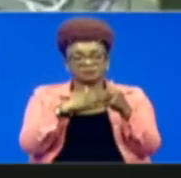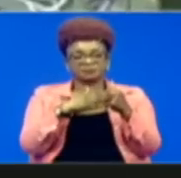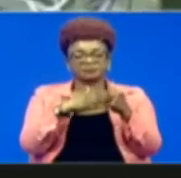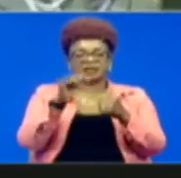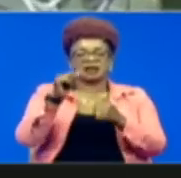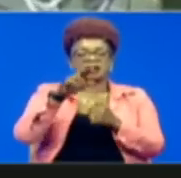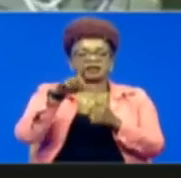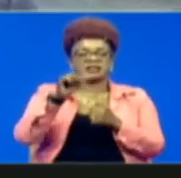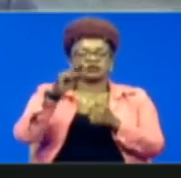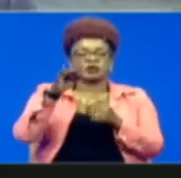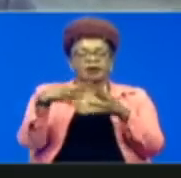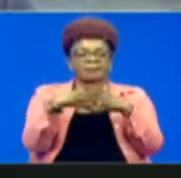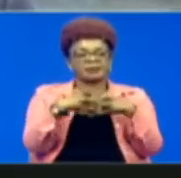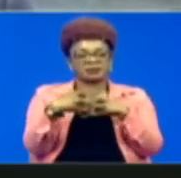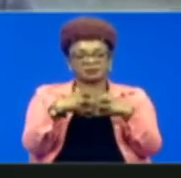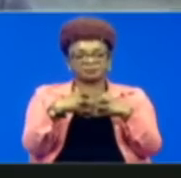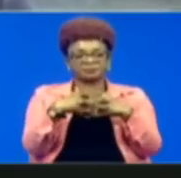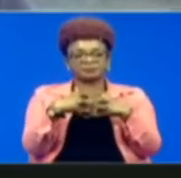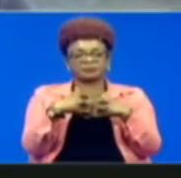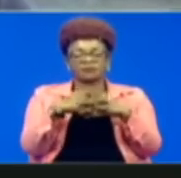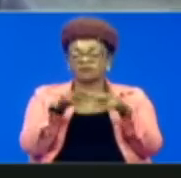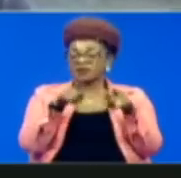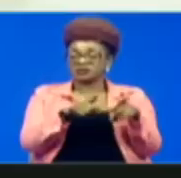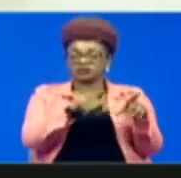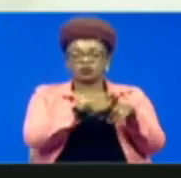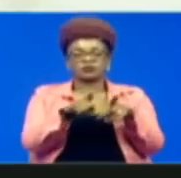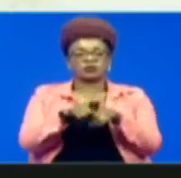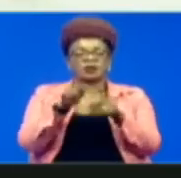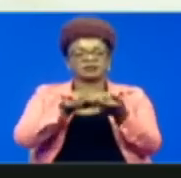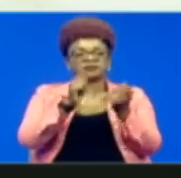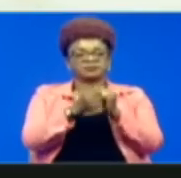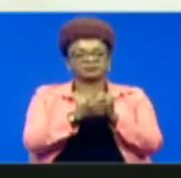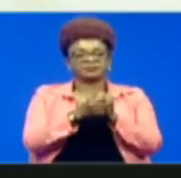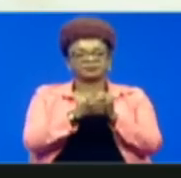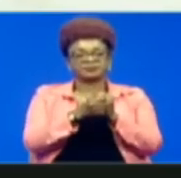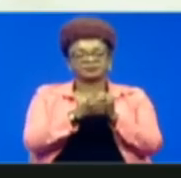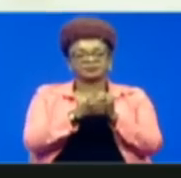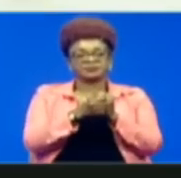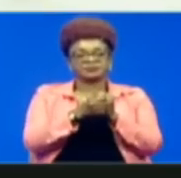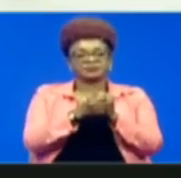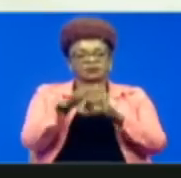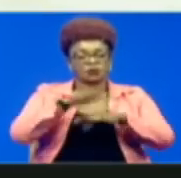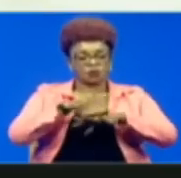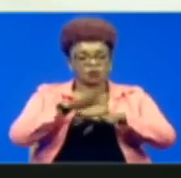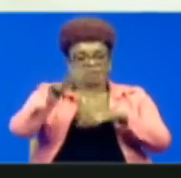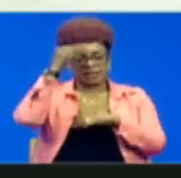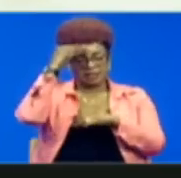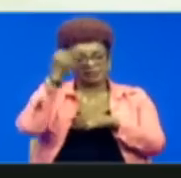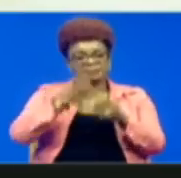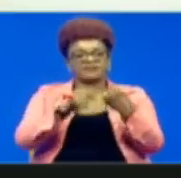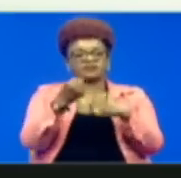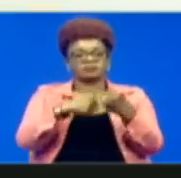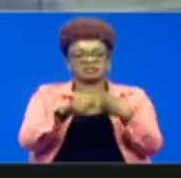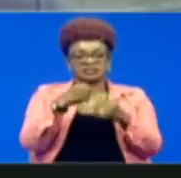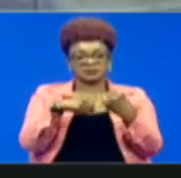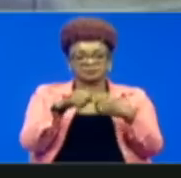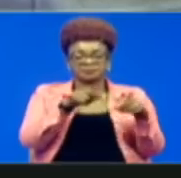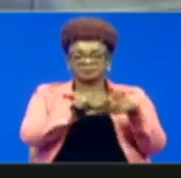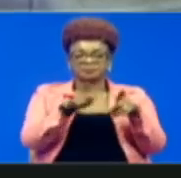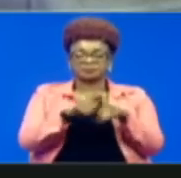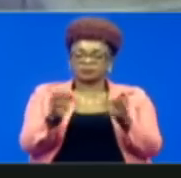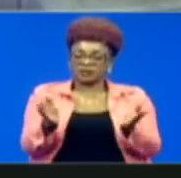Arizona, USA. This also has translated into a good academic performance. He has also encouraged the